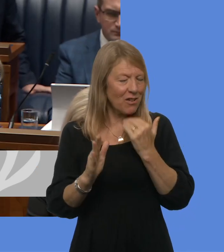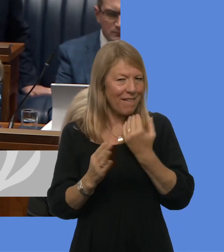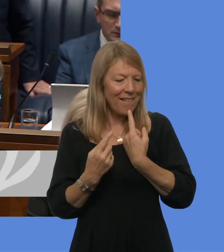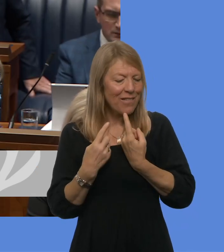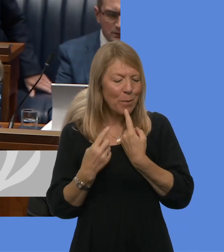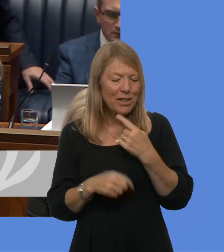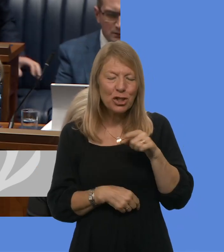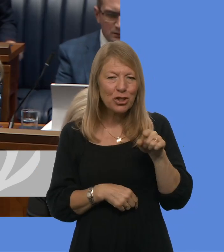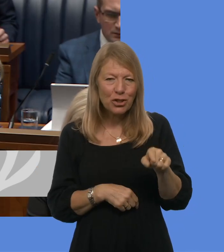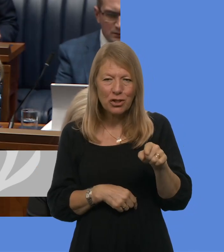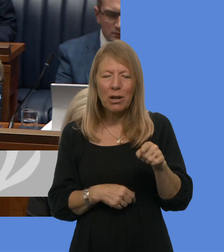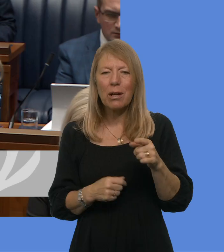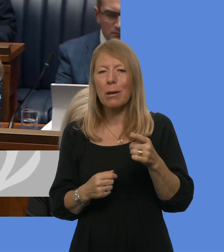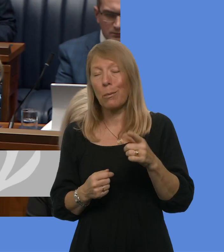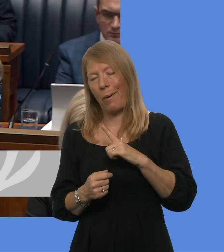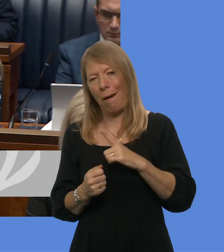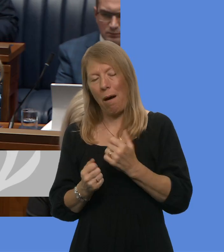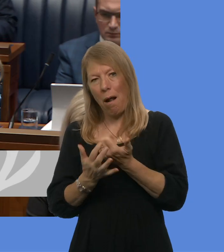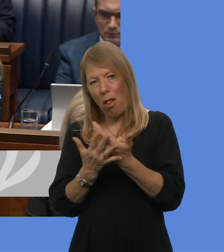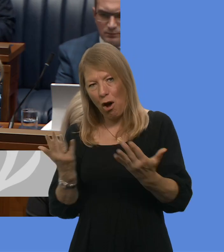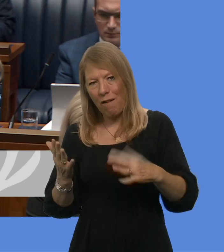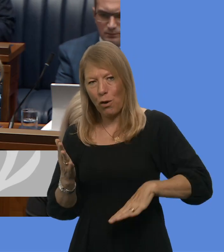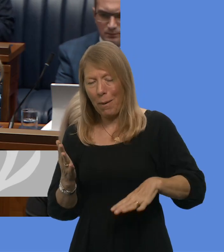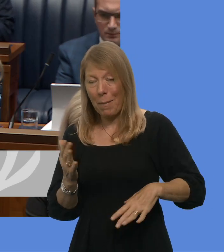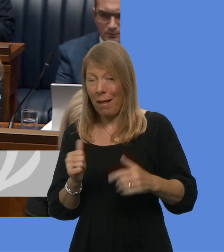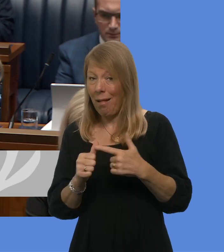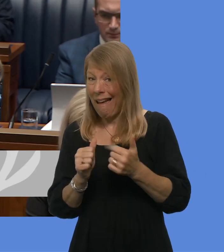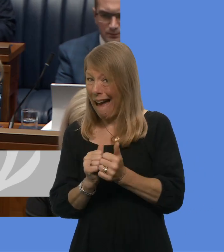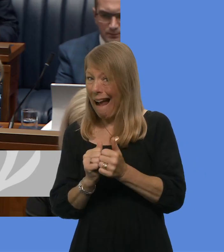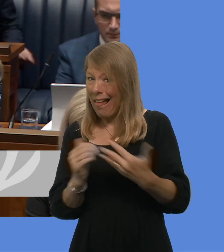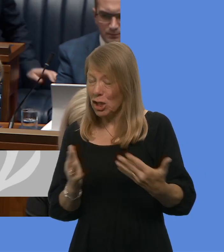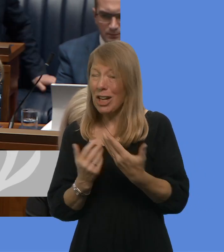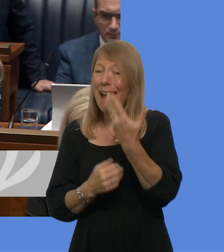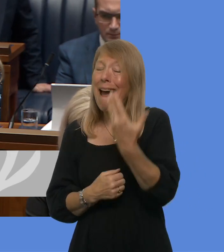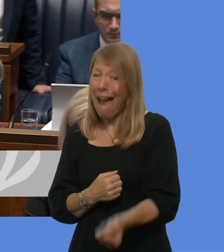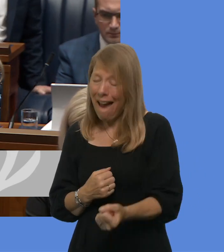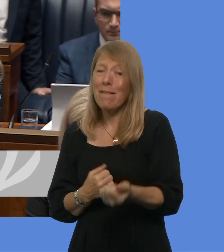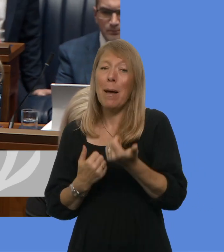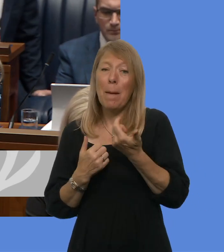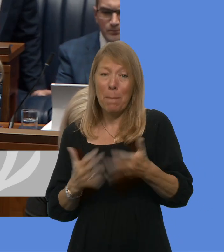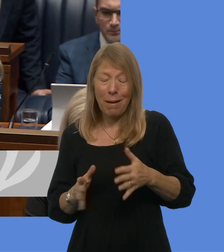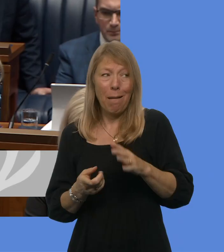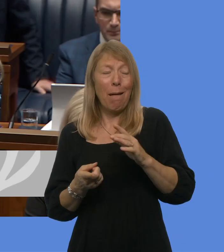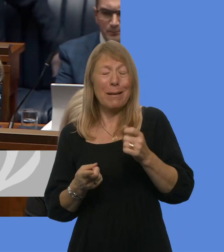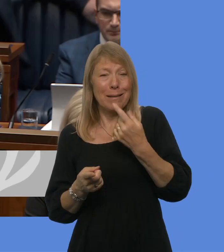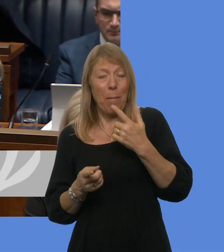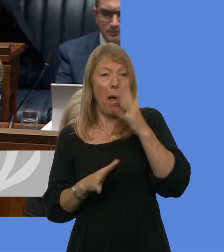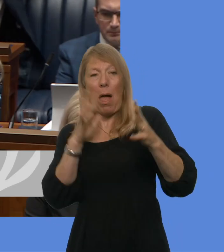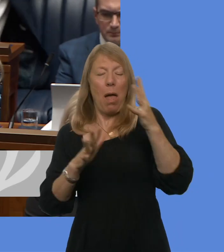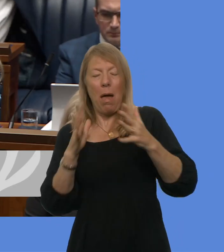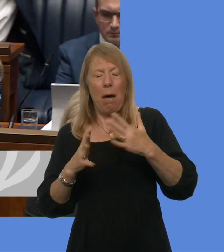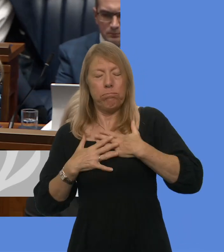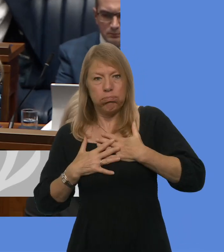people, for example, that have anaphylaxis, but it isn't properly captured in the education data. So schools